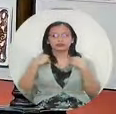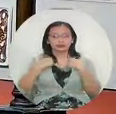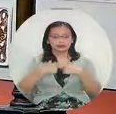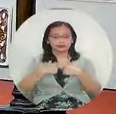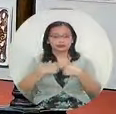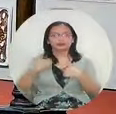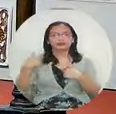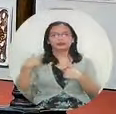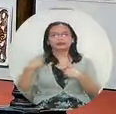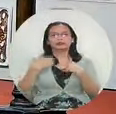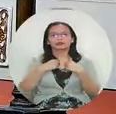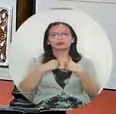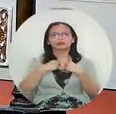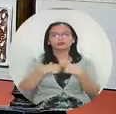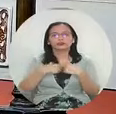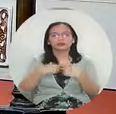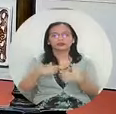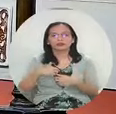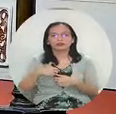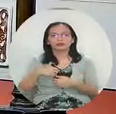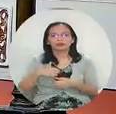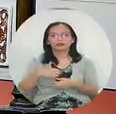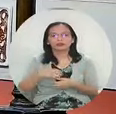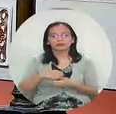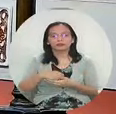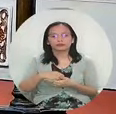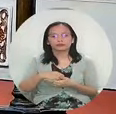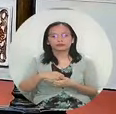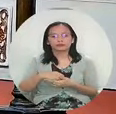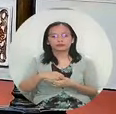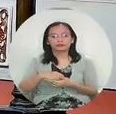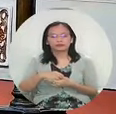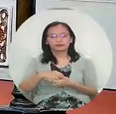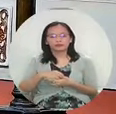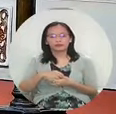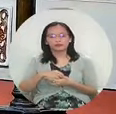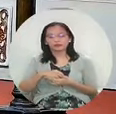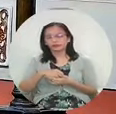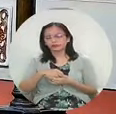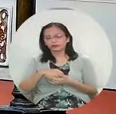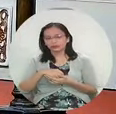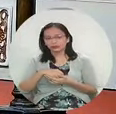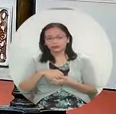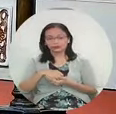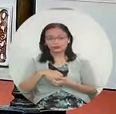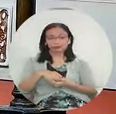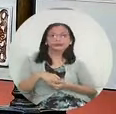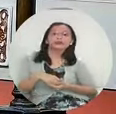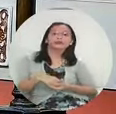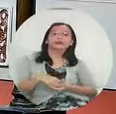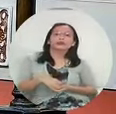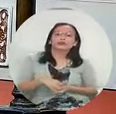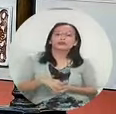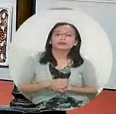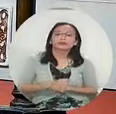And Miss Coggins looked at him and held the cross. And he said, Rodolfo, kaya ang iyangan